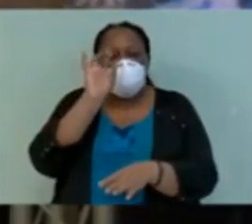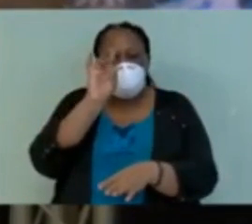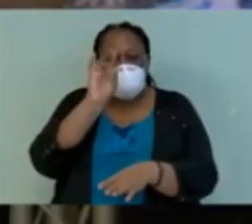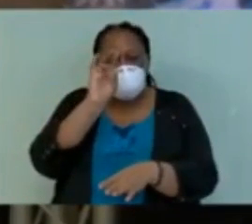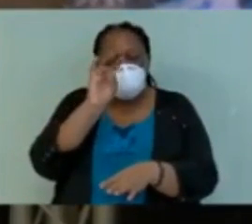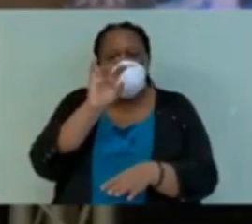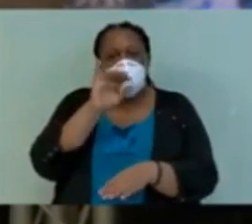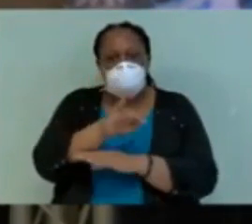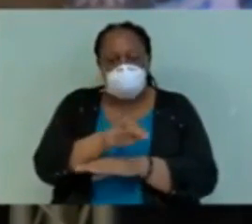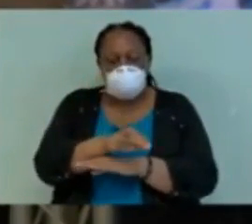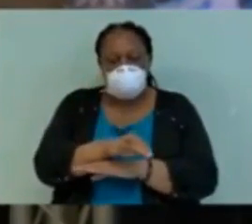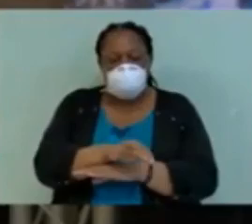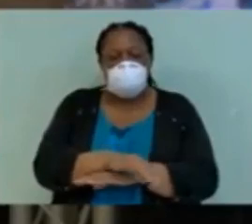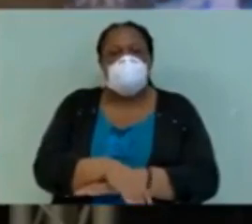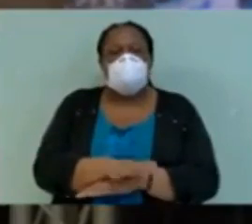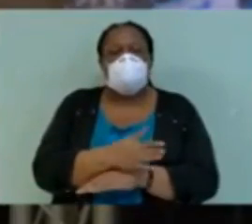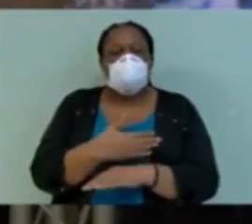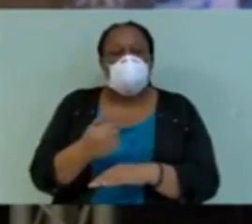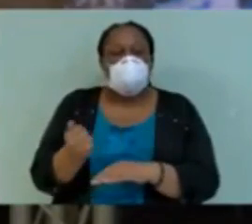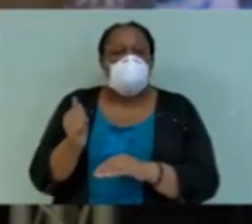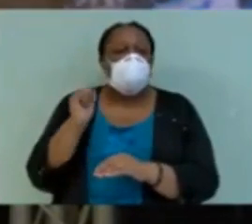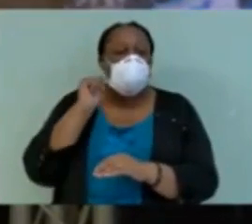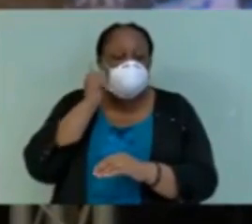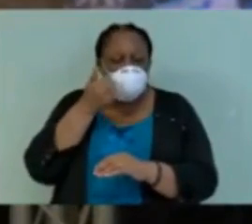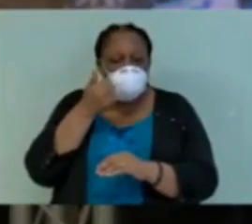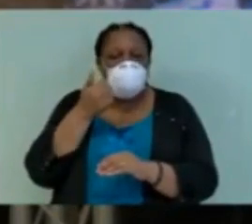wait in lines at the office.